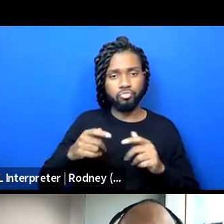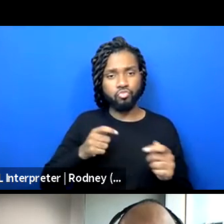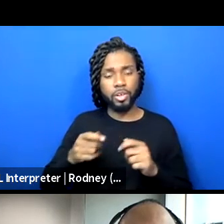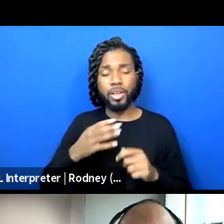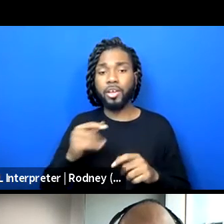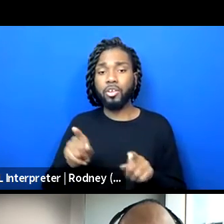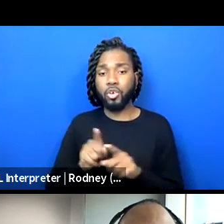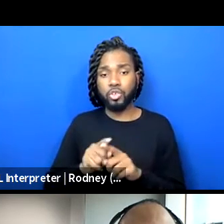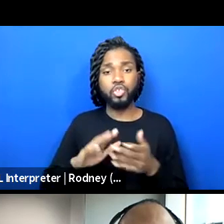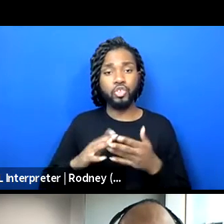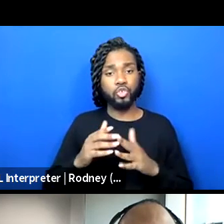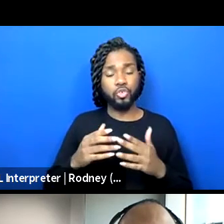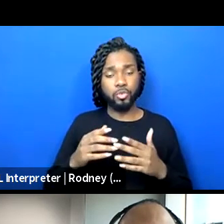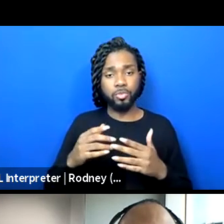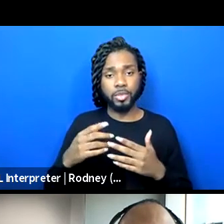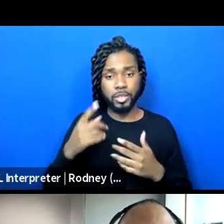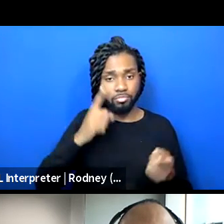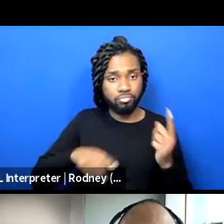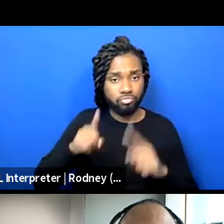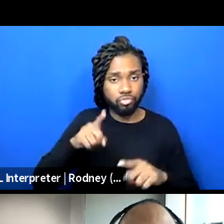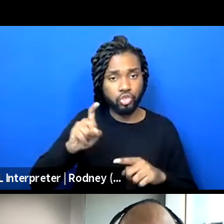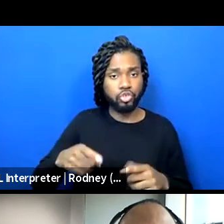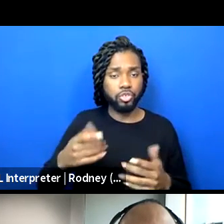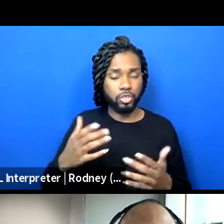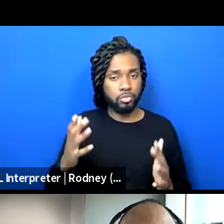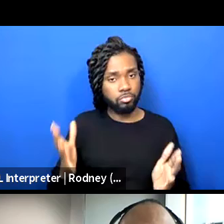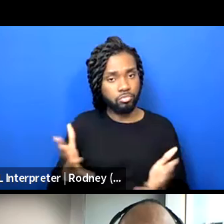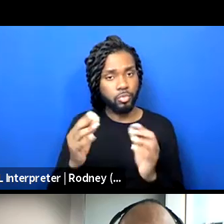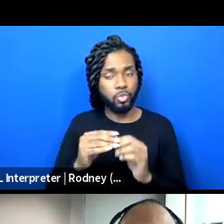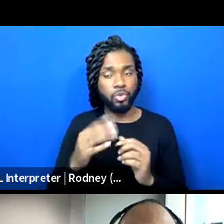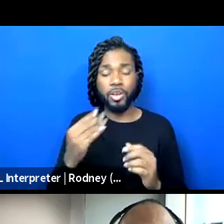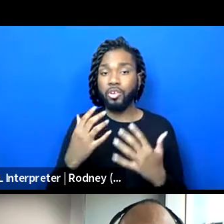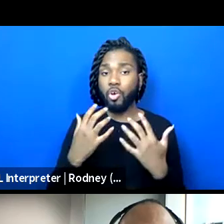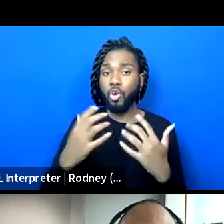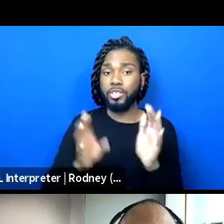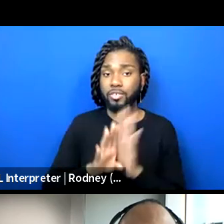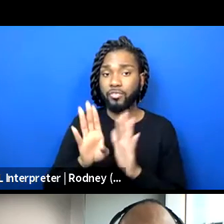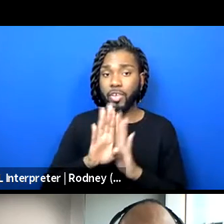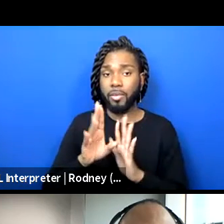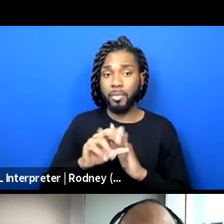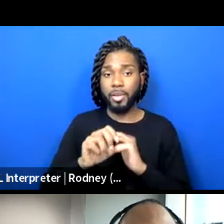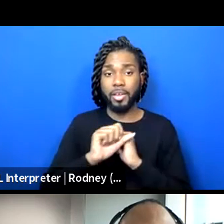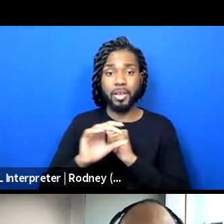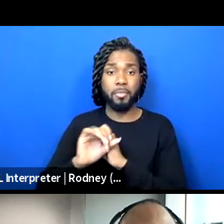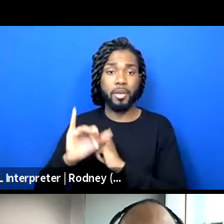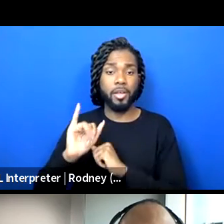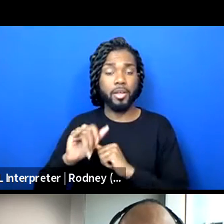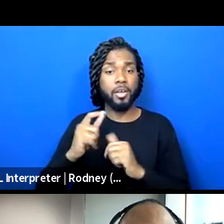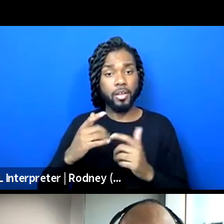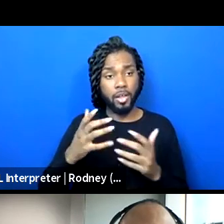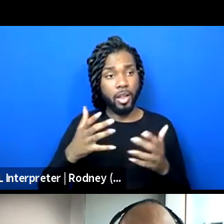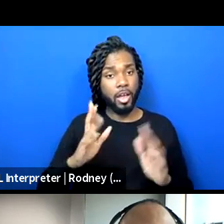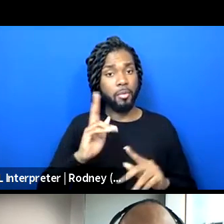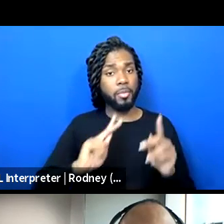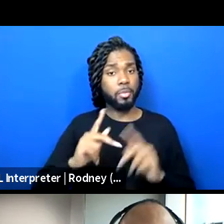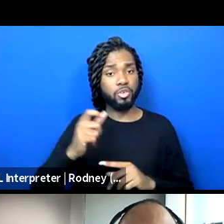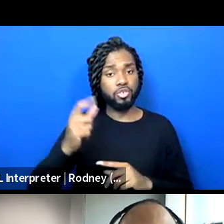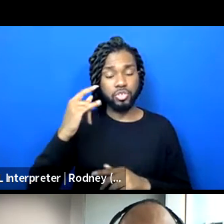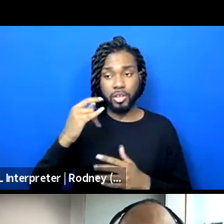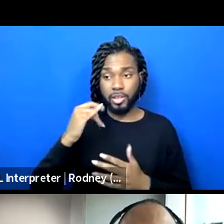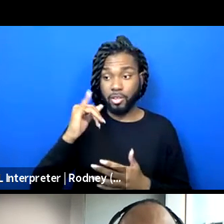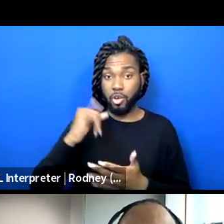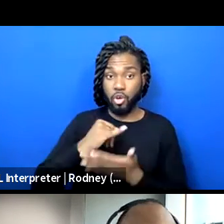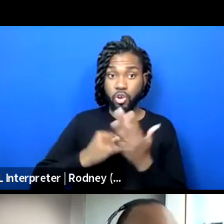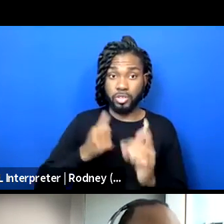consensus models of leadership and governance need to be promoted. Audience development campaigns that move the populace into an understanding of arts as